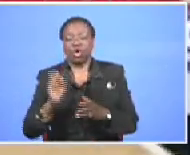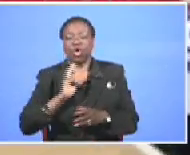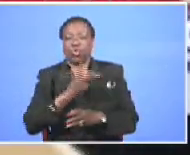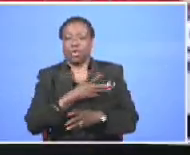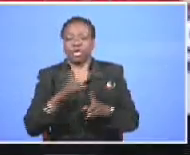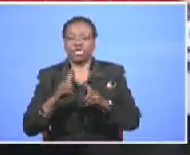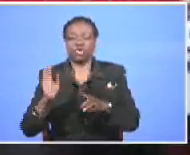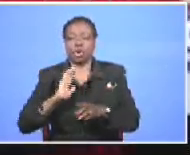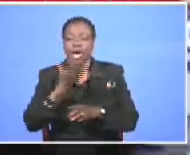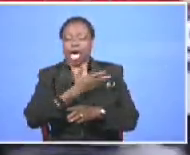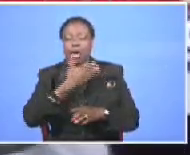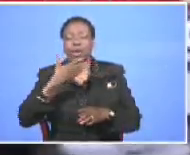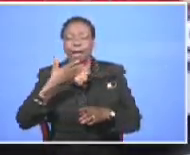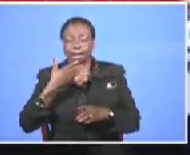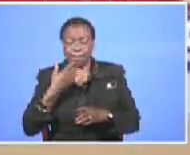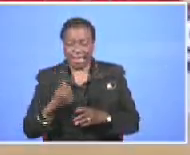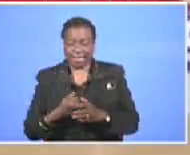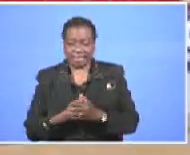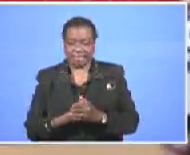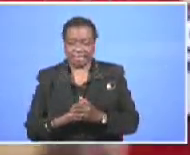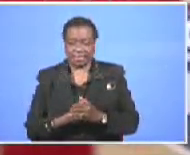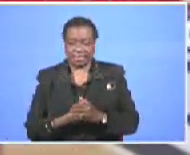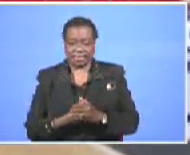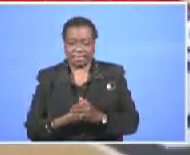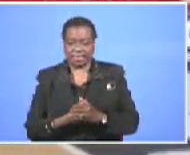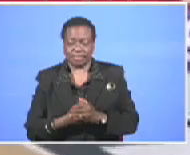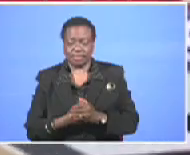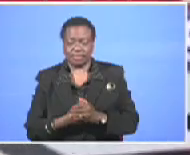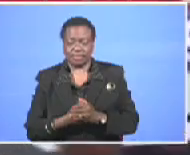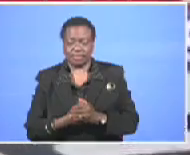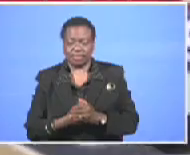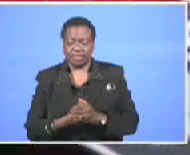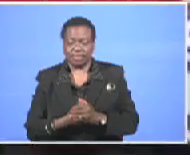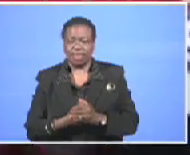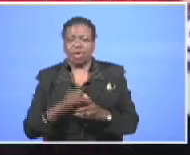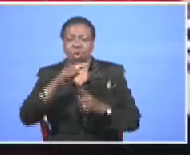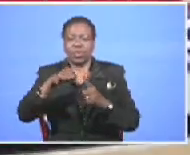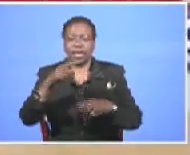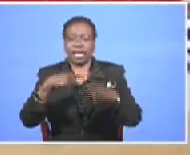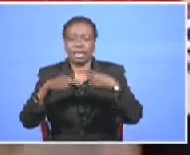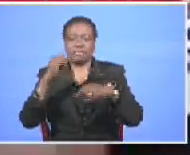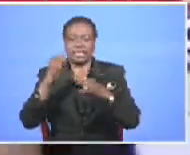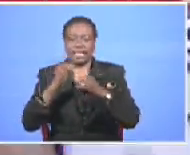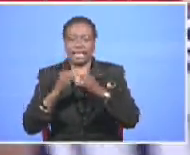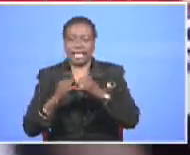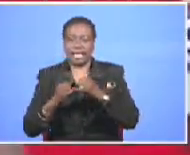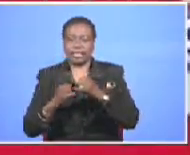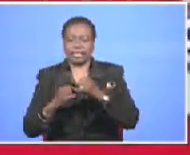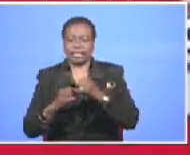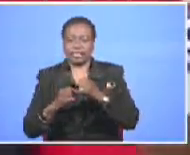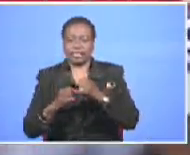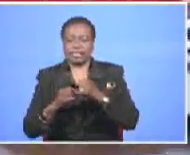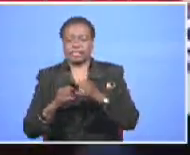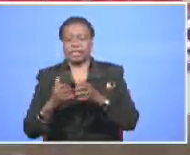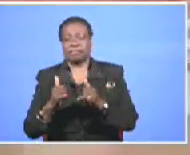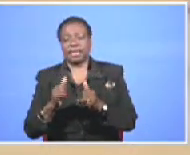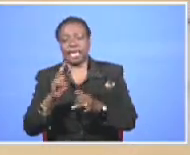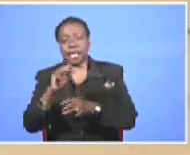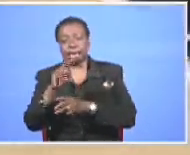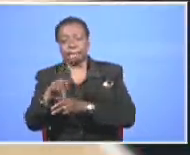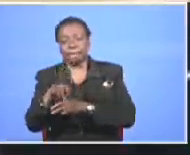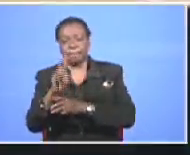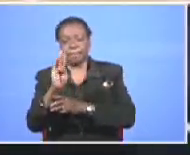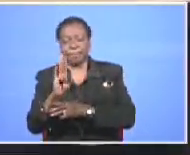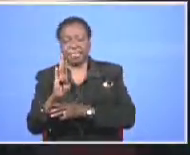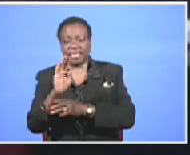We can push the pace. We can have fun. We can run and gun. And when it comes down to the last possession of the game, we forgot to put the ball in the basket. If